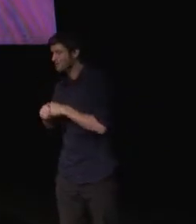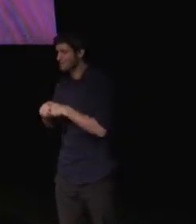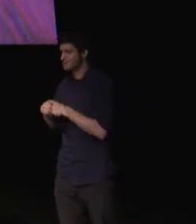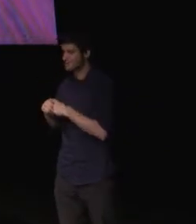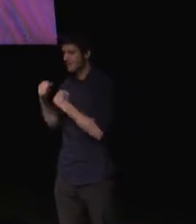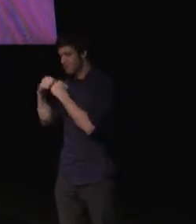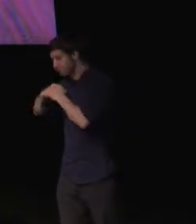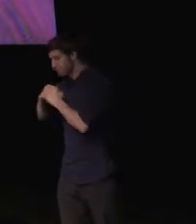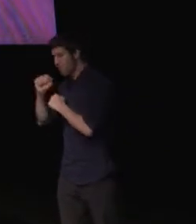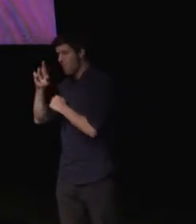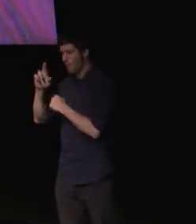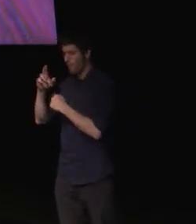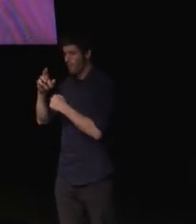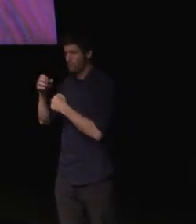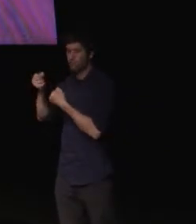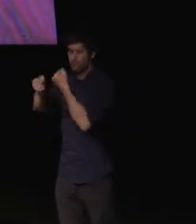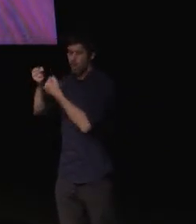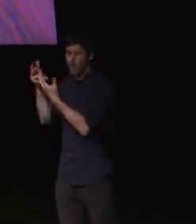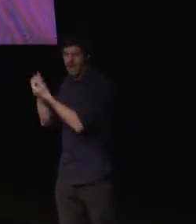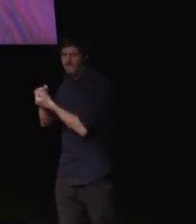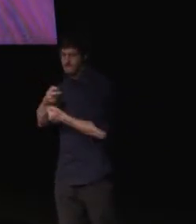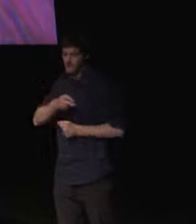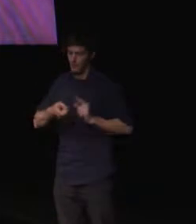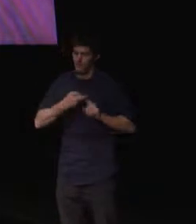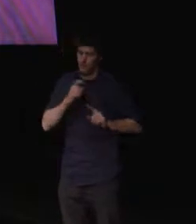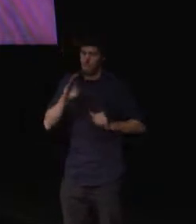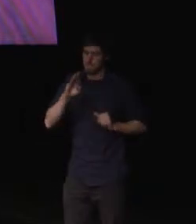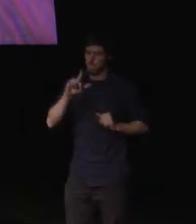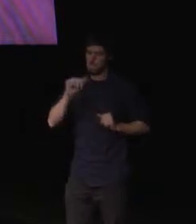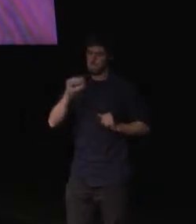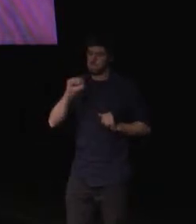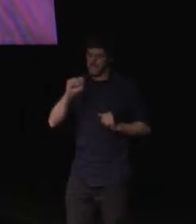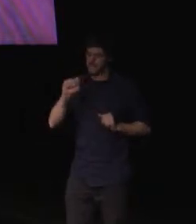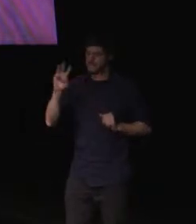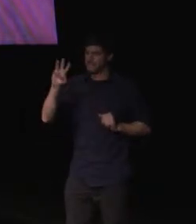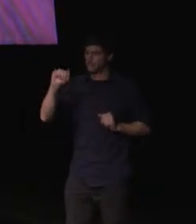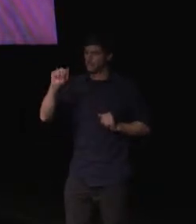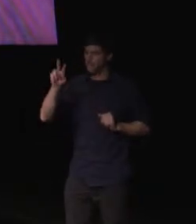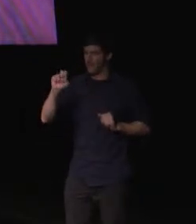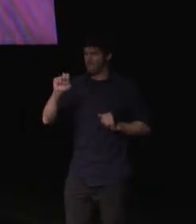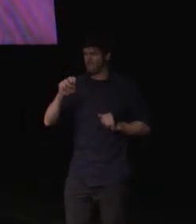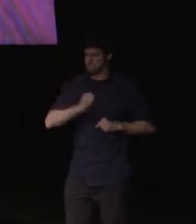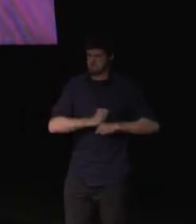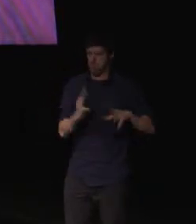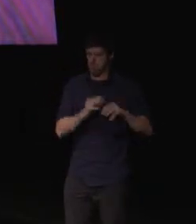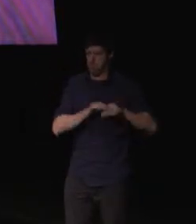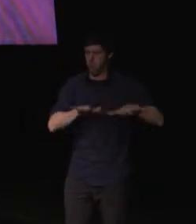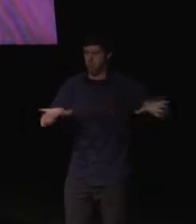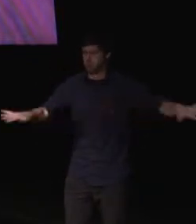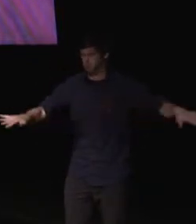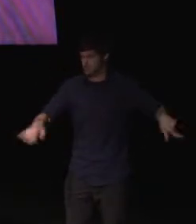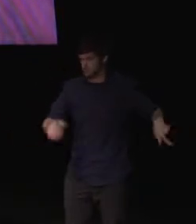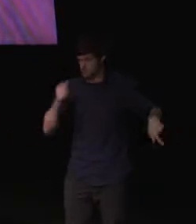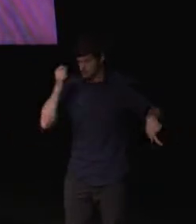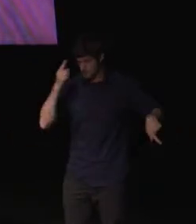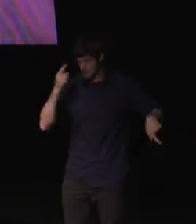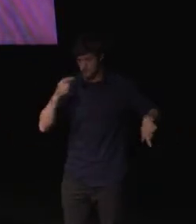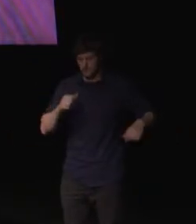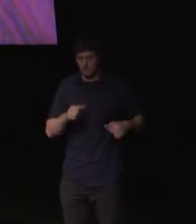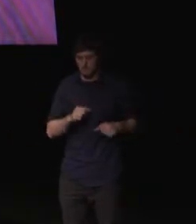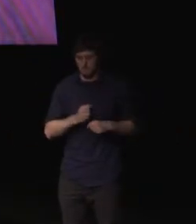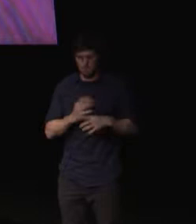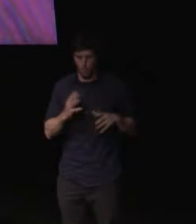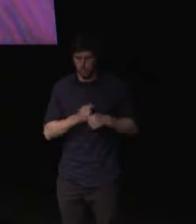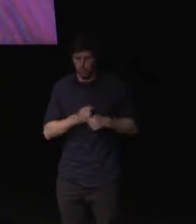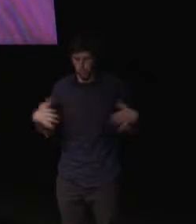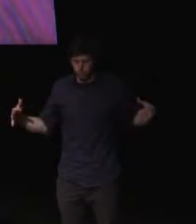They would come from these blast waves. So I'm going to show you a clip, and this is war. There's no blood or anything, but I want to show you an actual